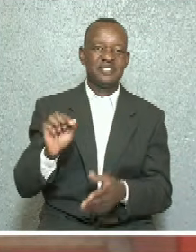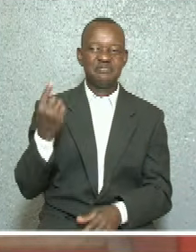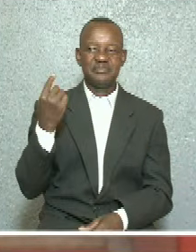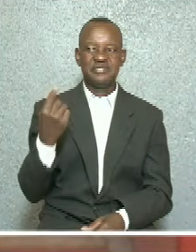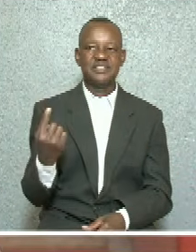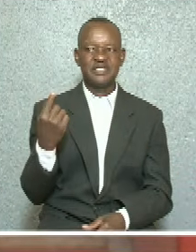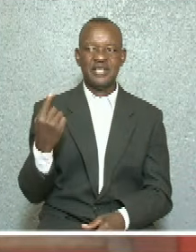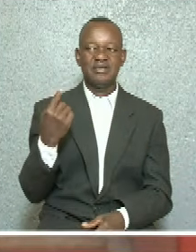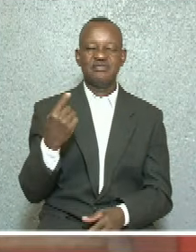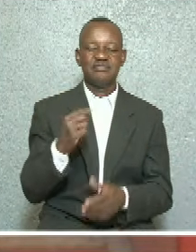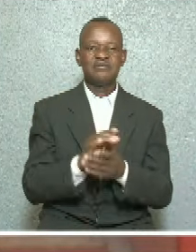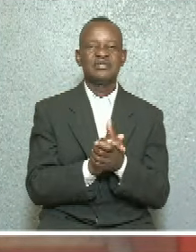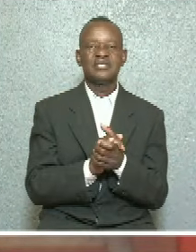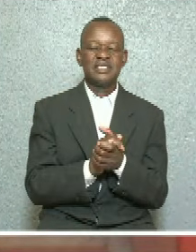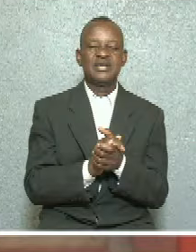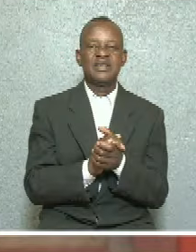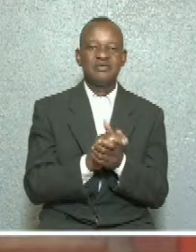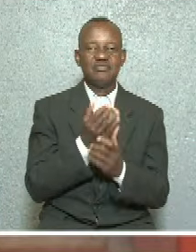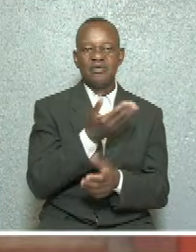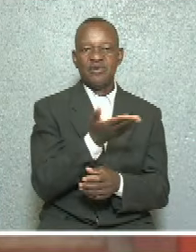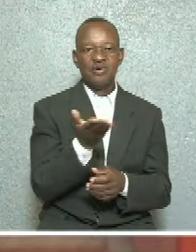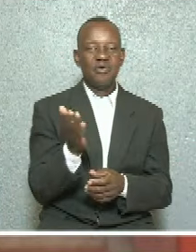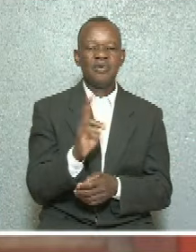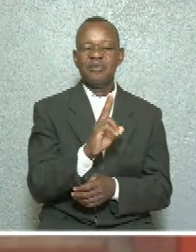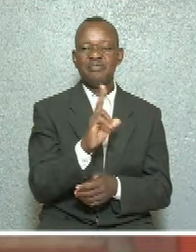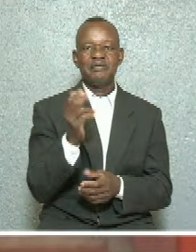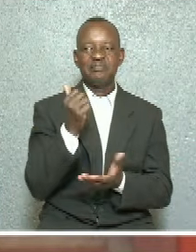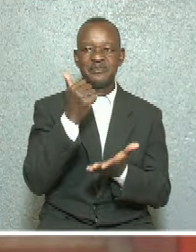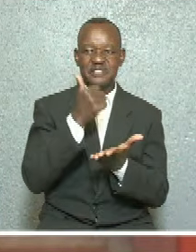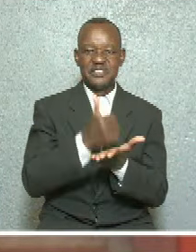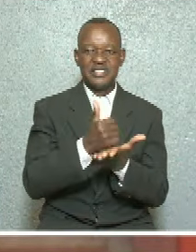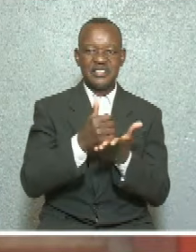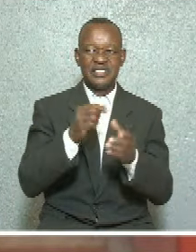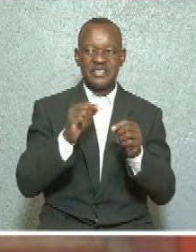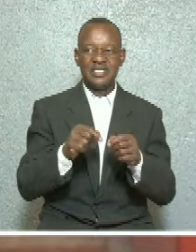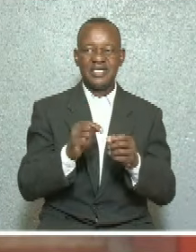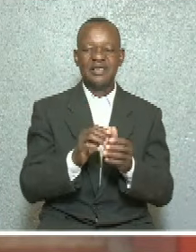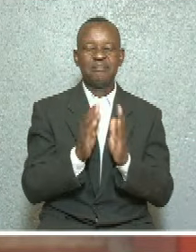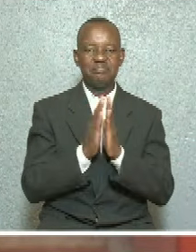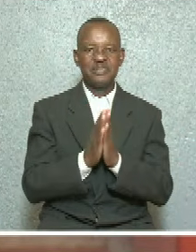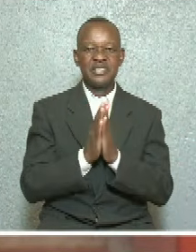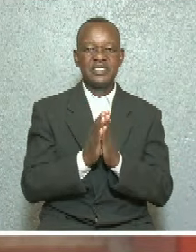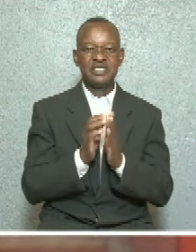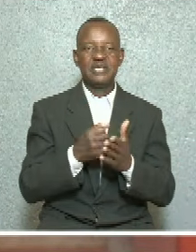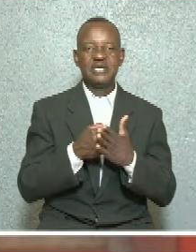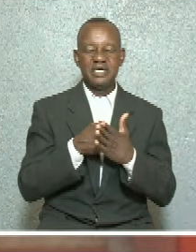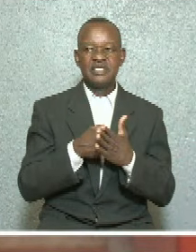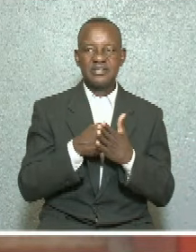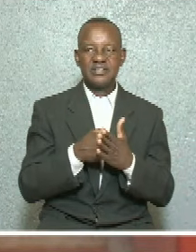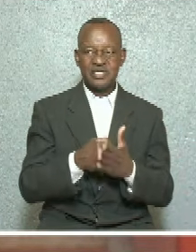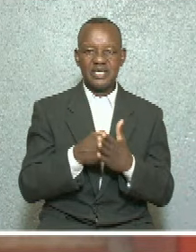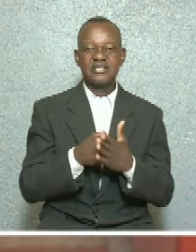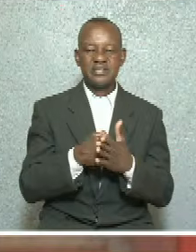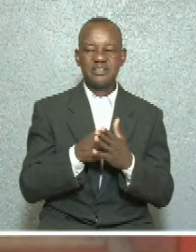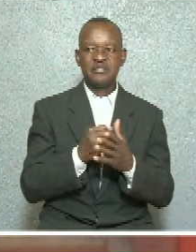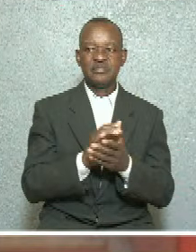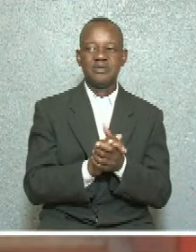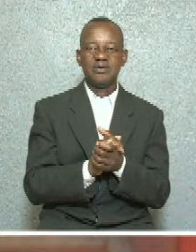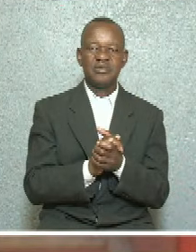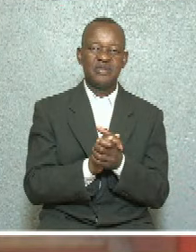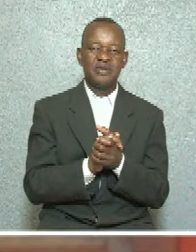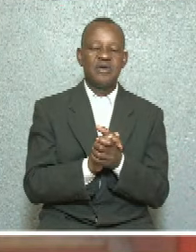sitting here today, I want you to tap into your inner courage. Can you repeat after me the word